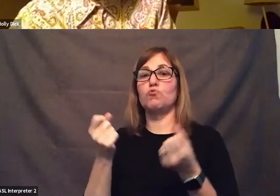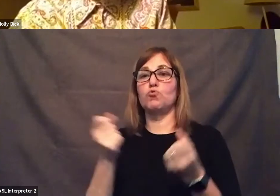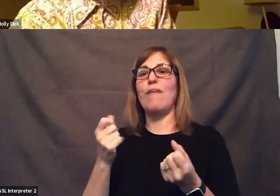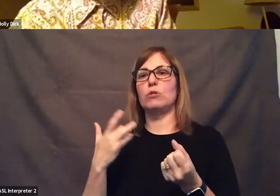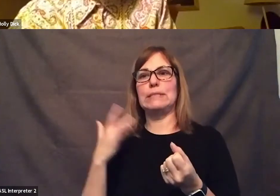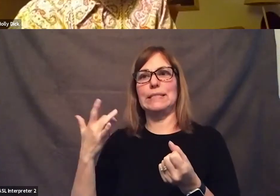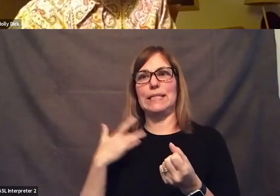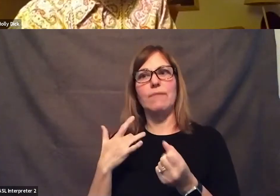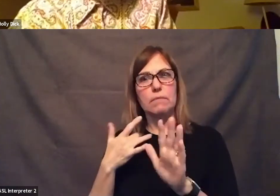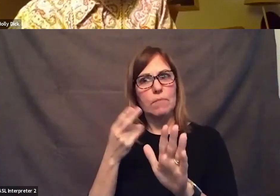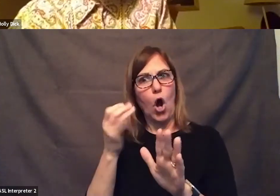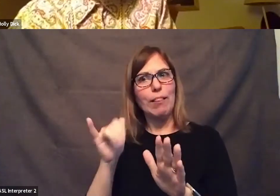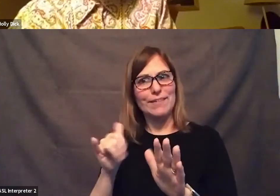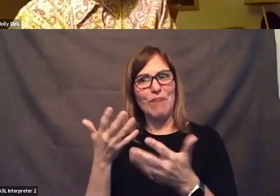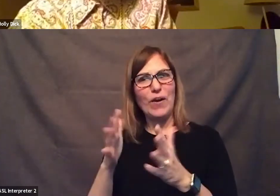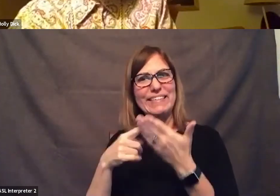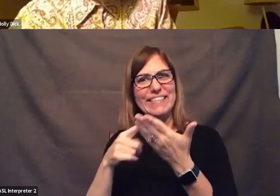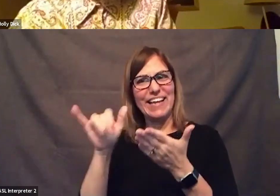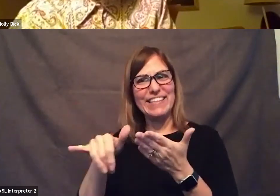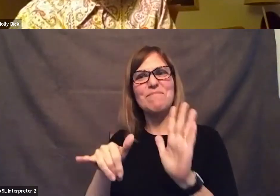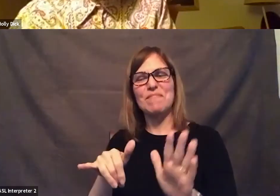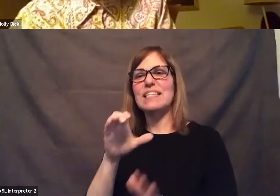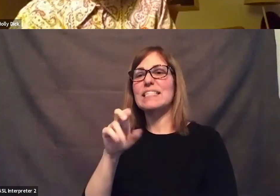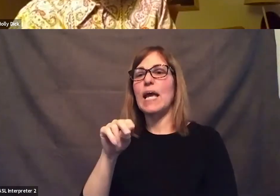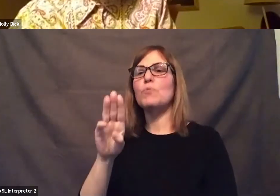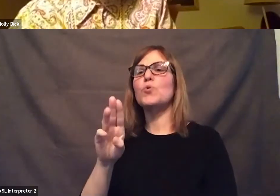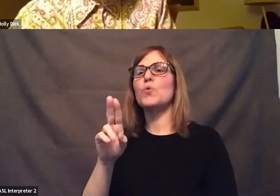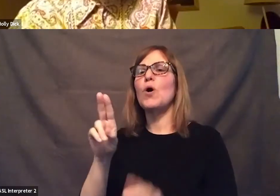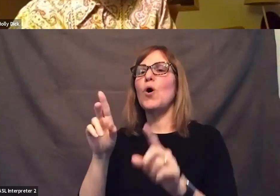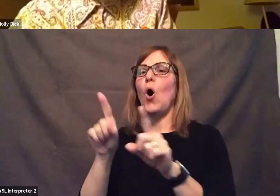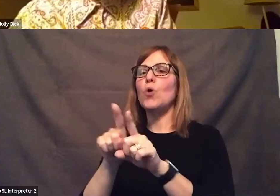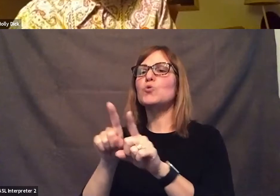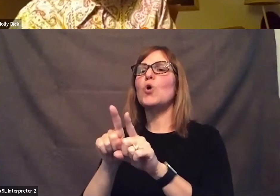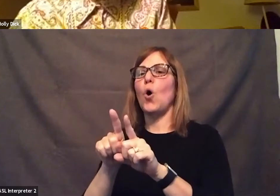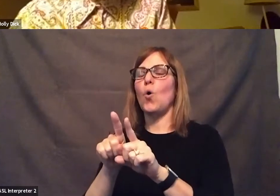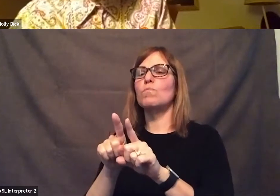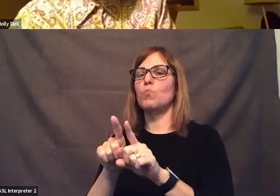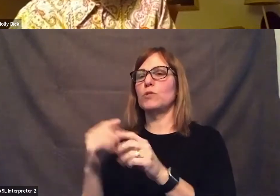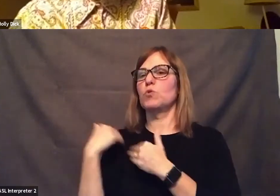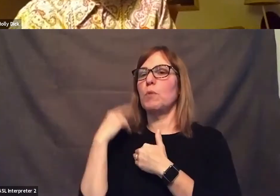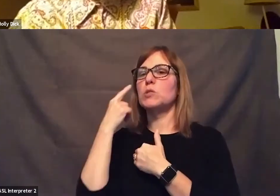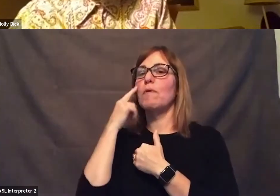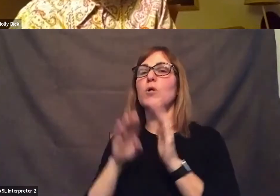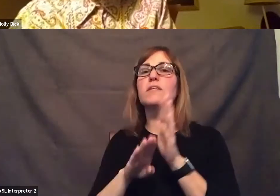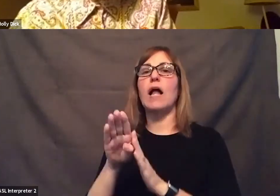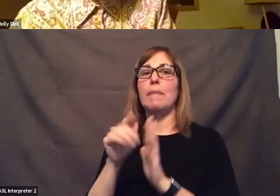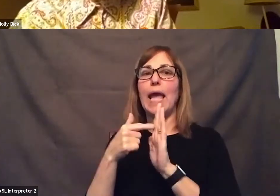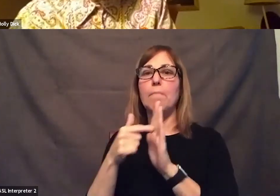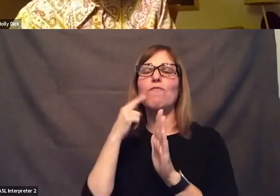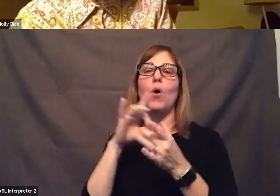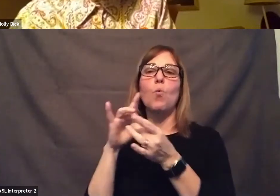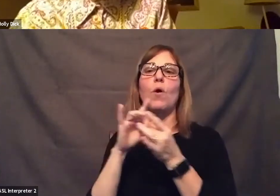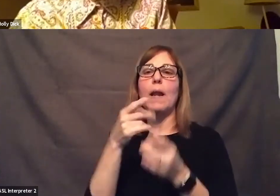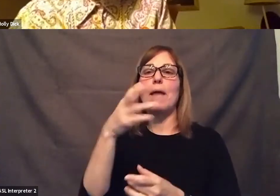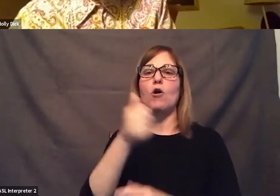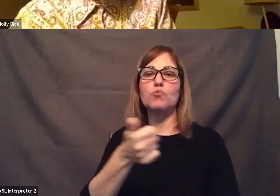addressed. CMU was also charged to develop a model for a coordinated paratransit system, which was